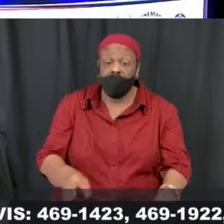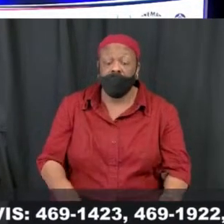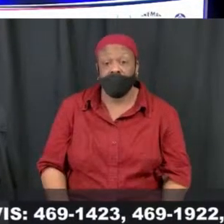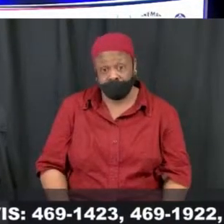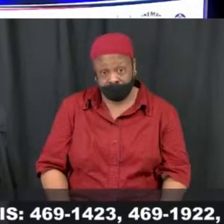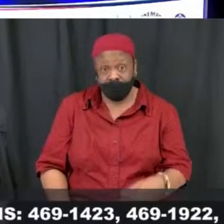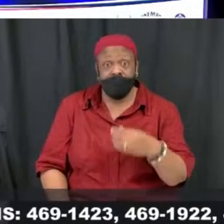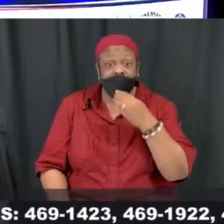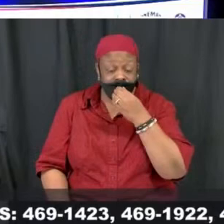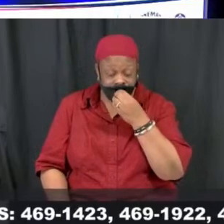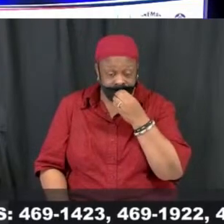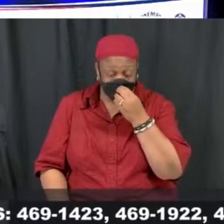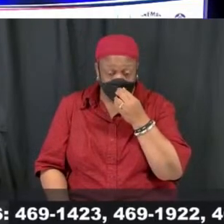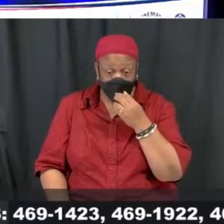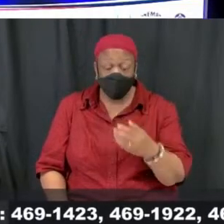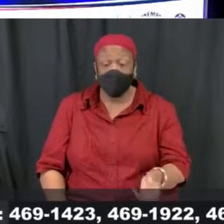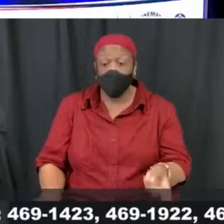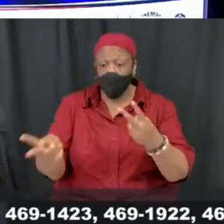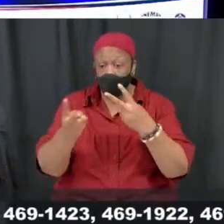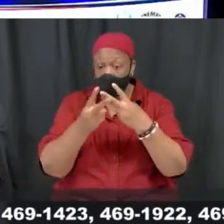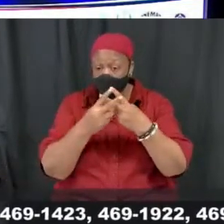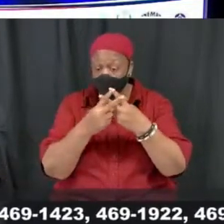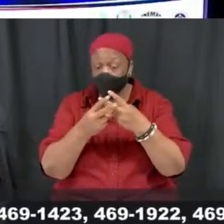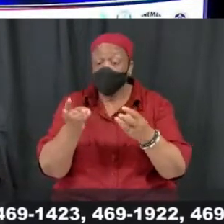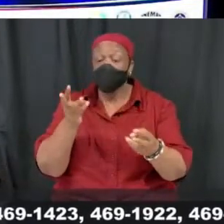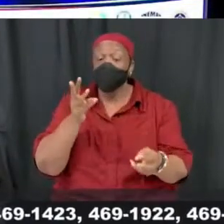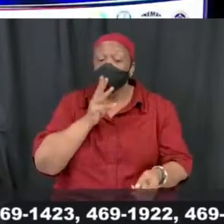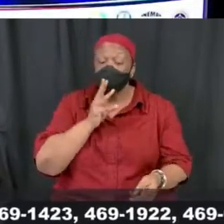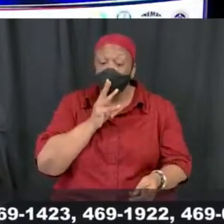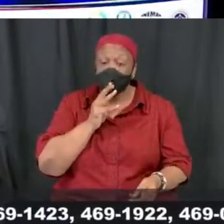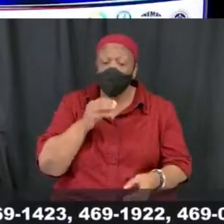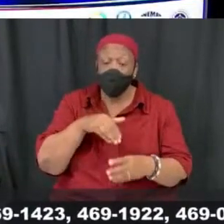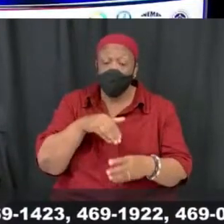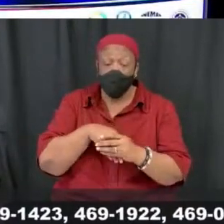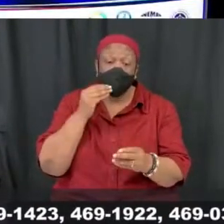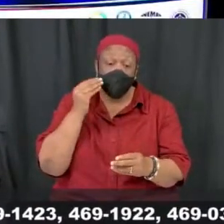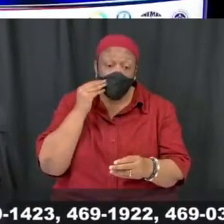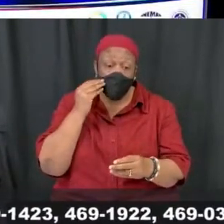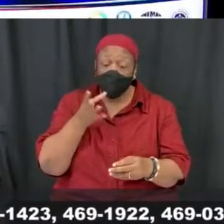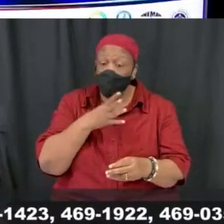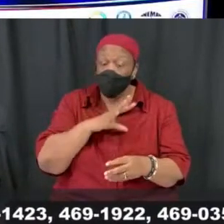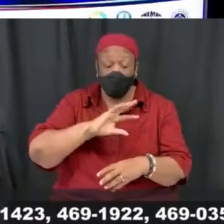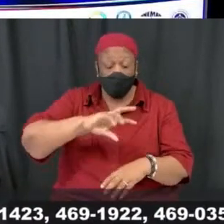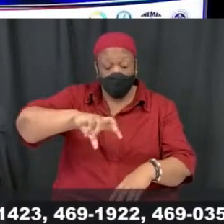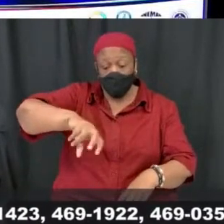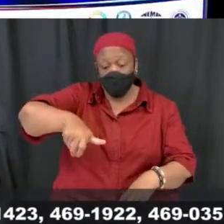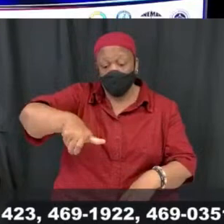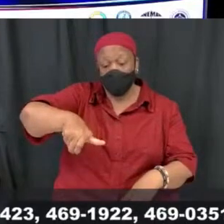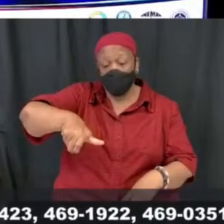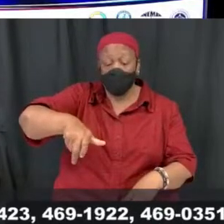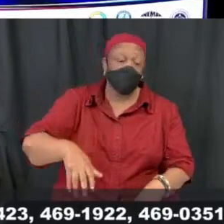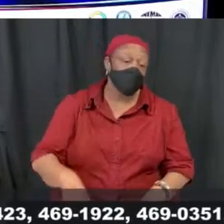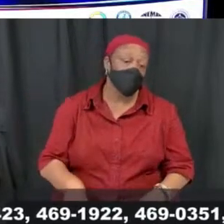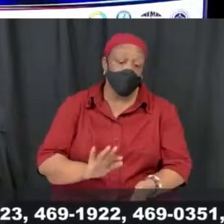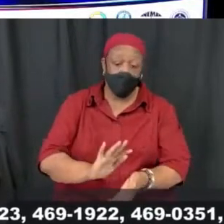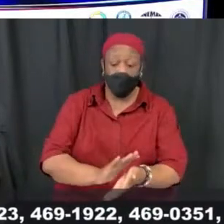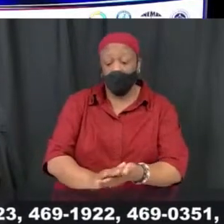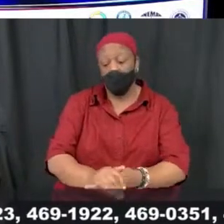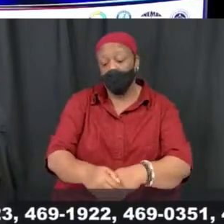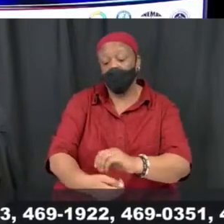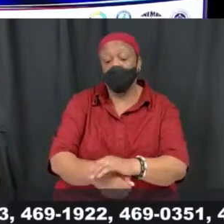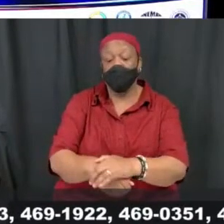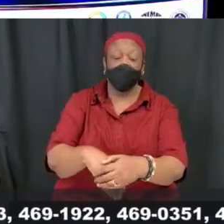the necessary water conservation measures in order for us to go through this period of